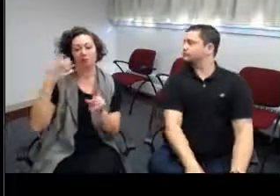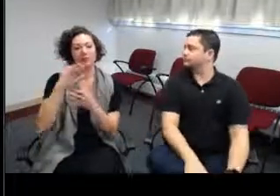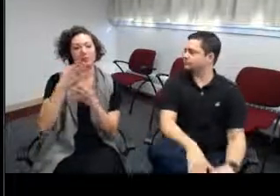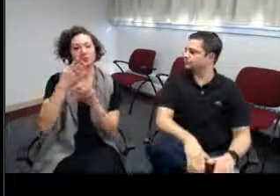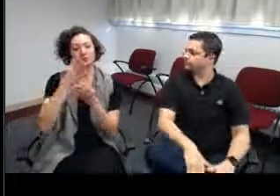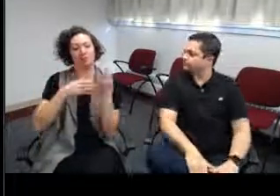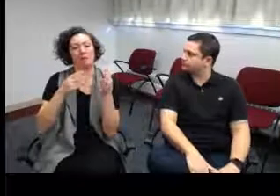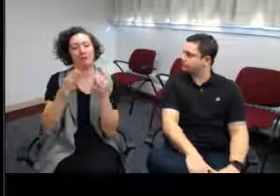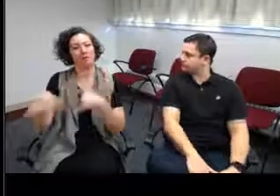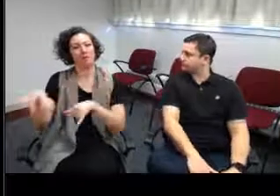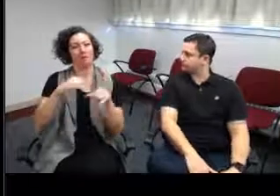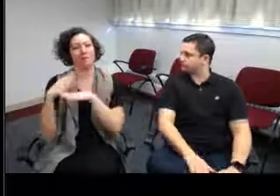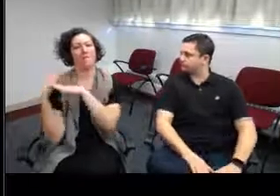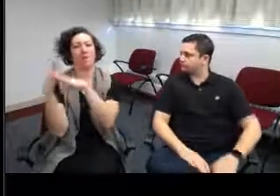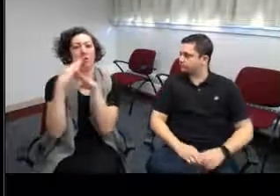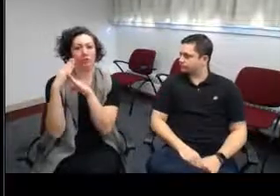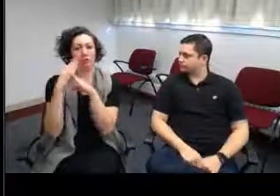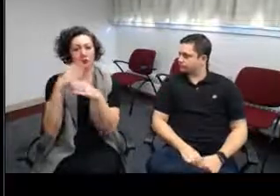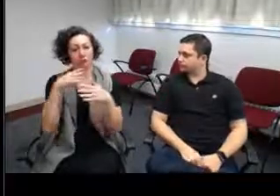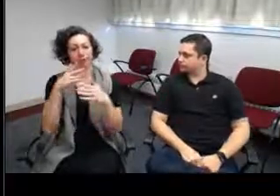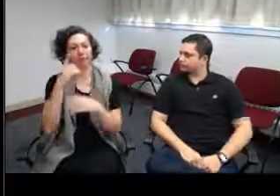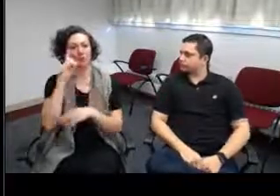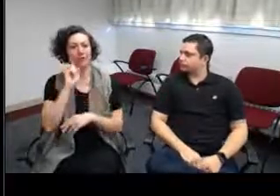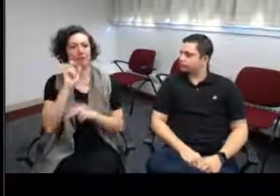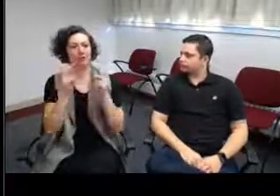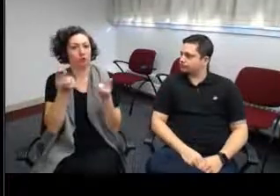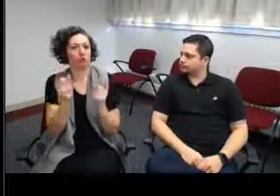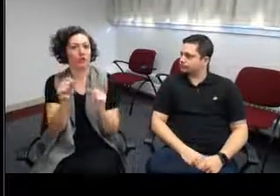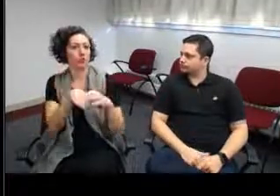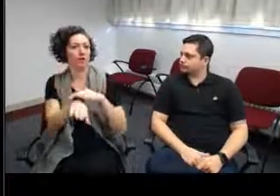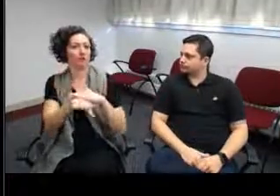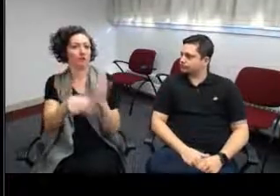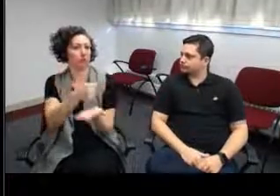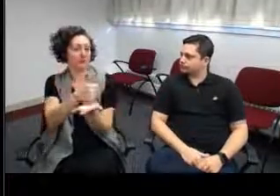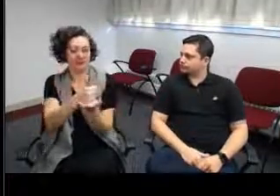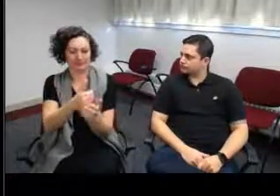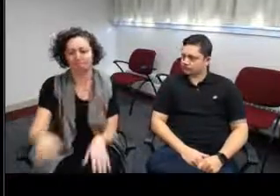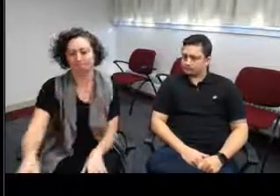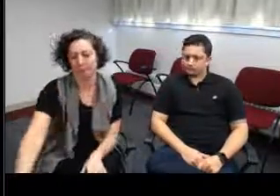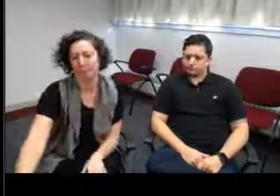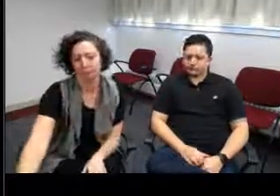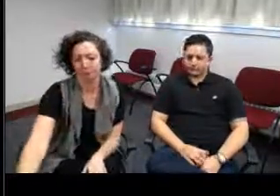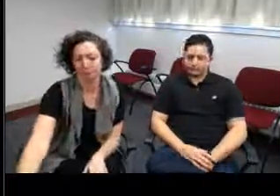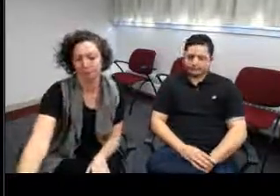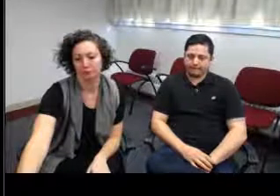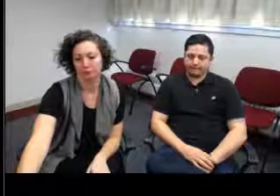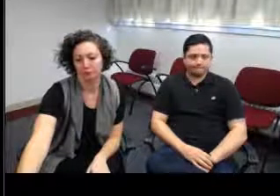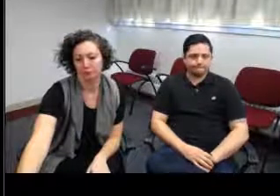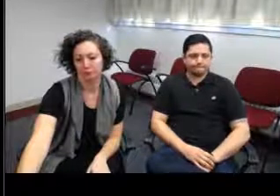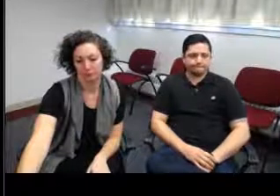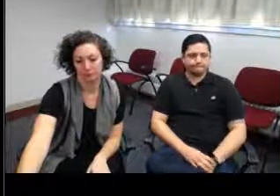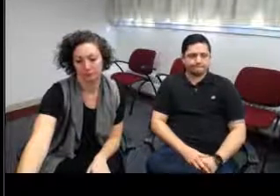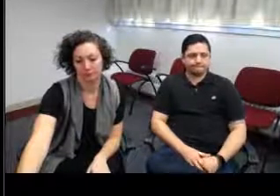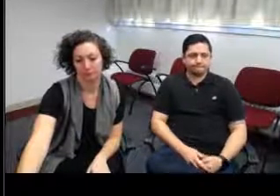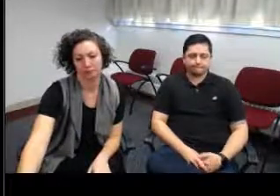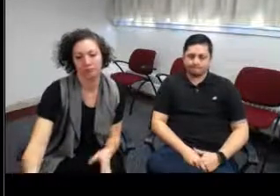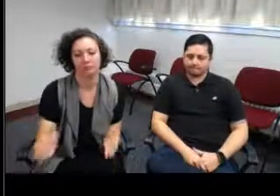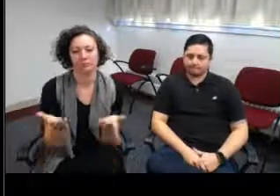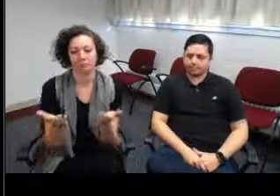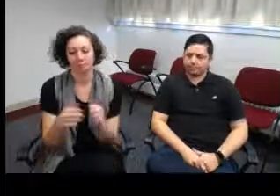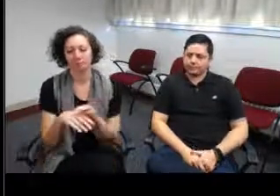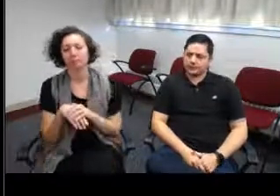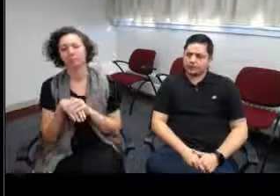Okay, so now I will go into more of the piece about what the common barriers are for this population to access